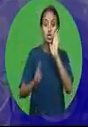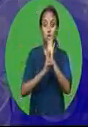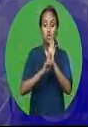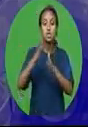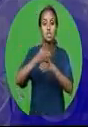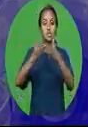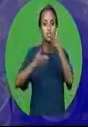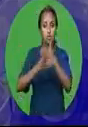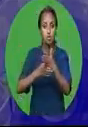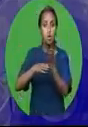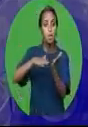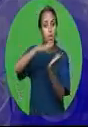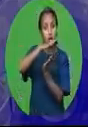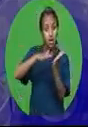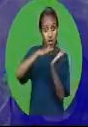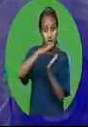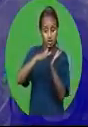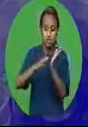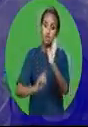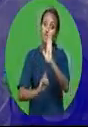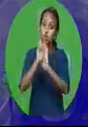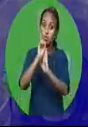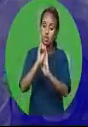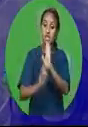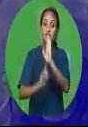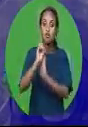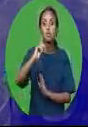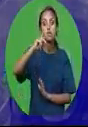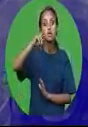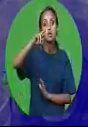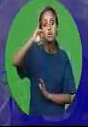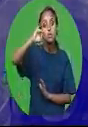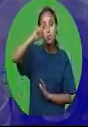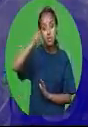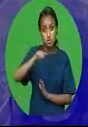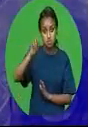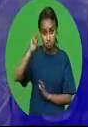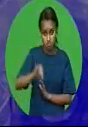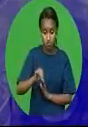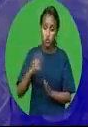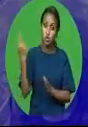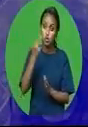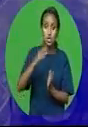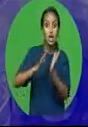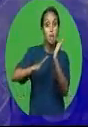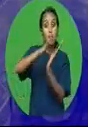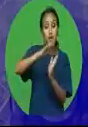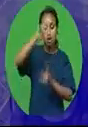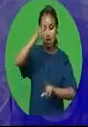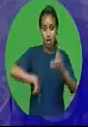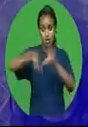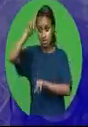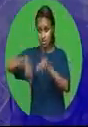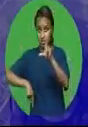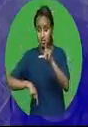of parallel line development and the development of prism using parallel line development. There